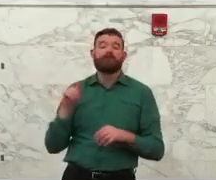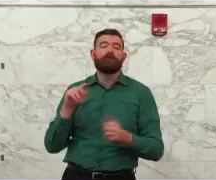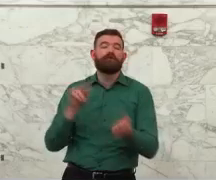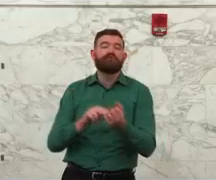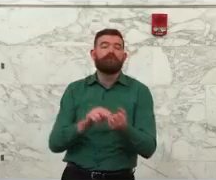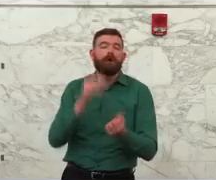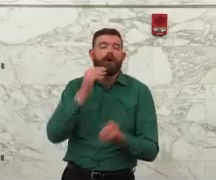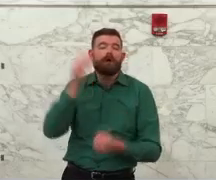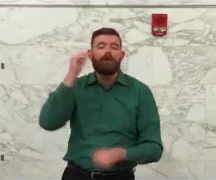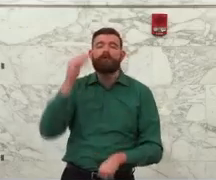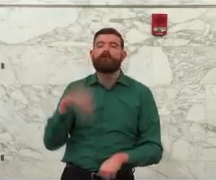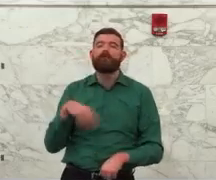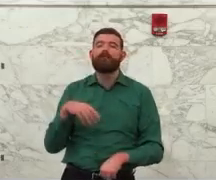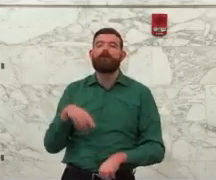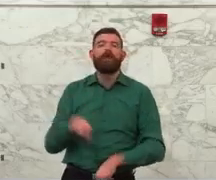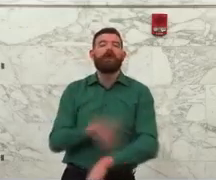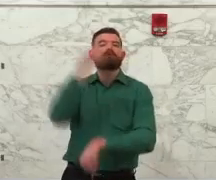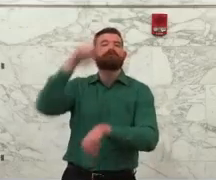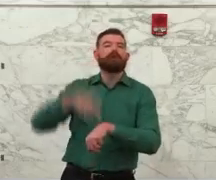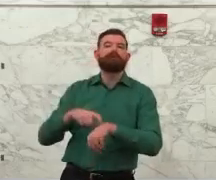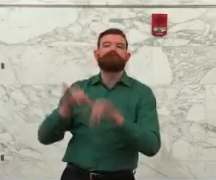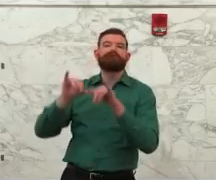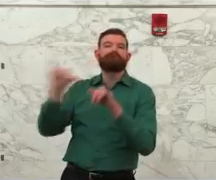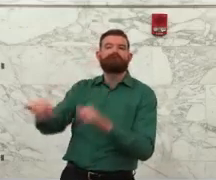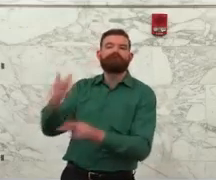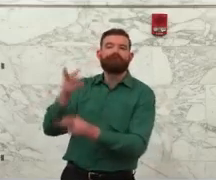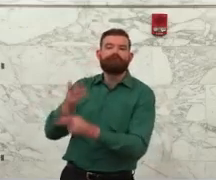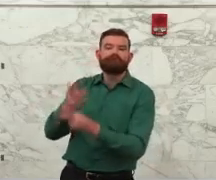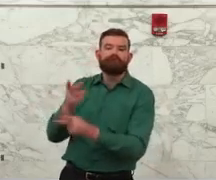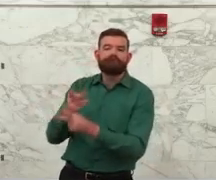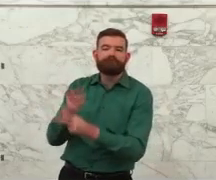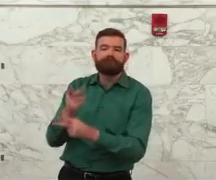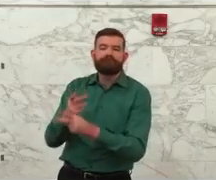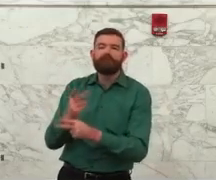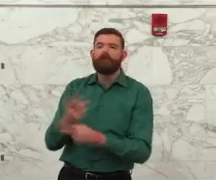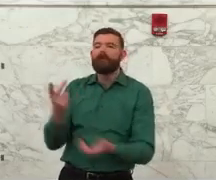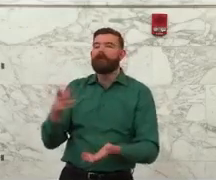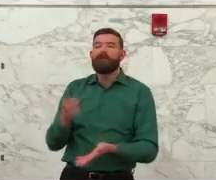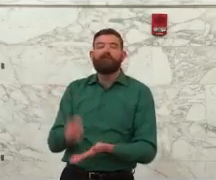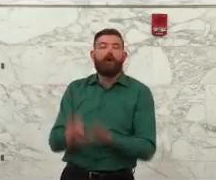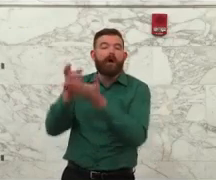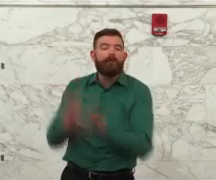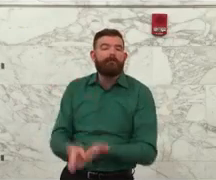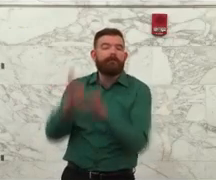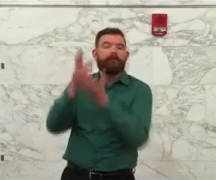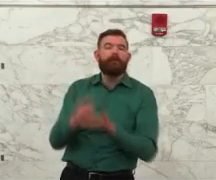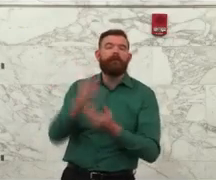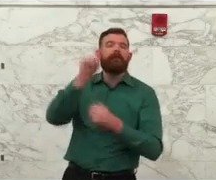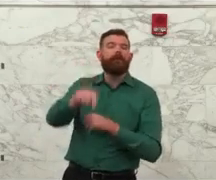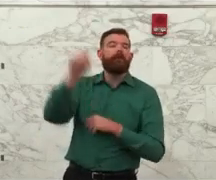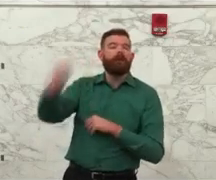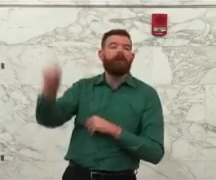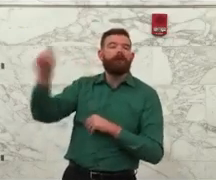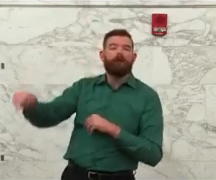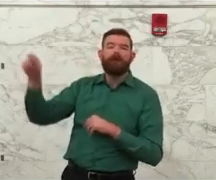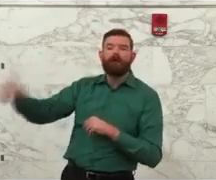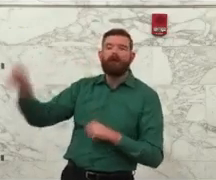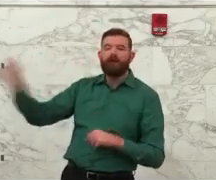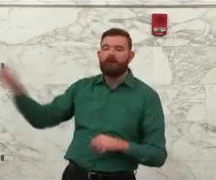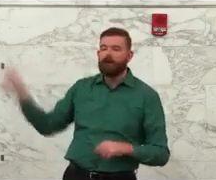do skilled nursing and rehabilitation services. But we want to curtail as many admissions as possible